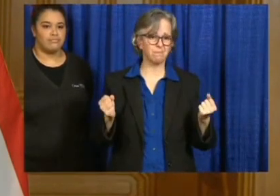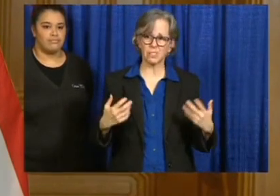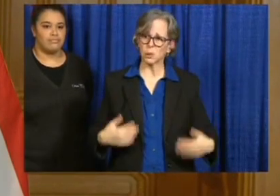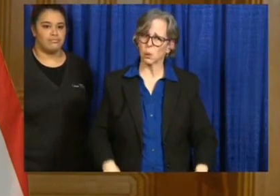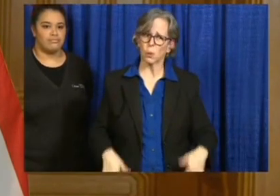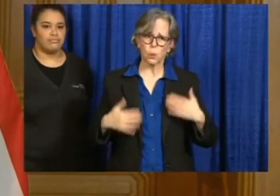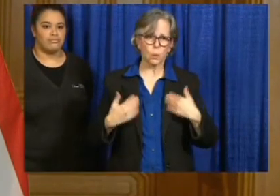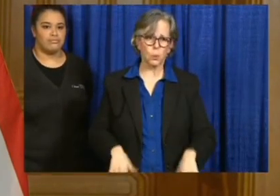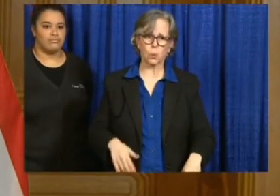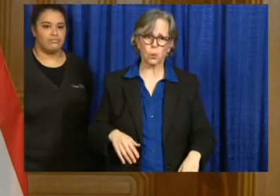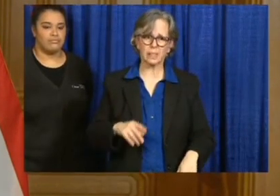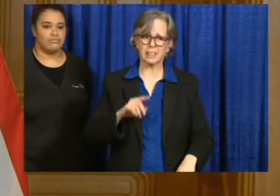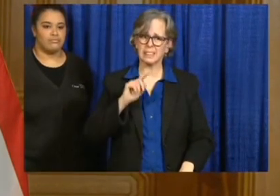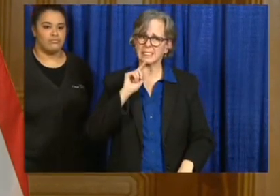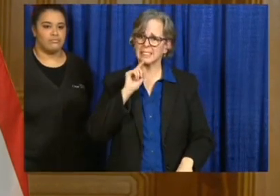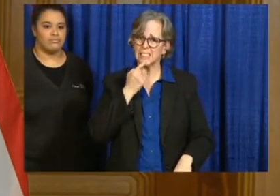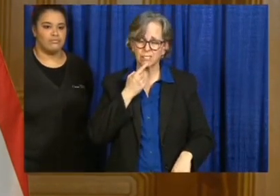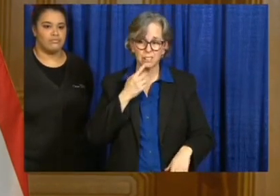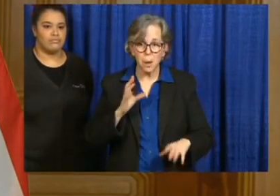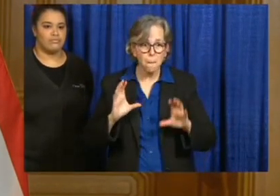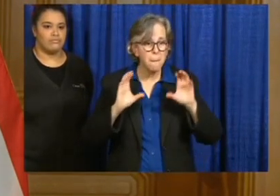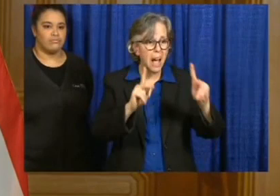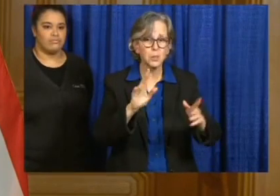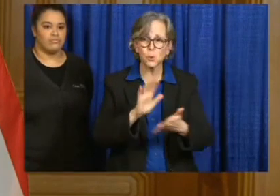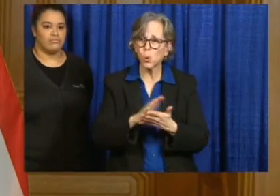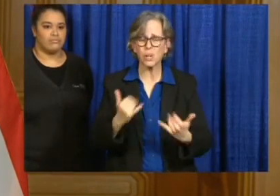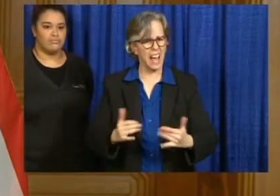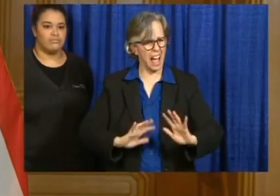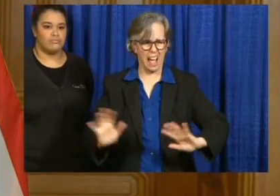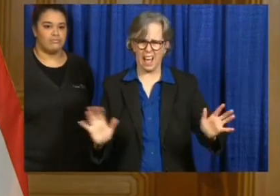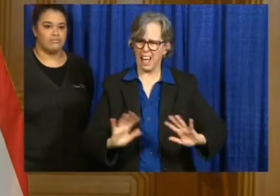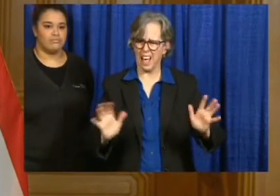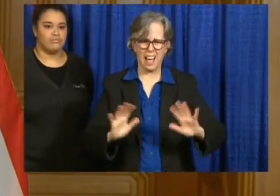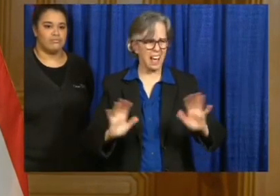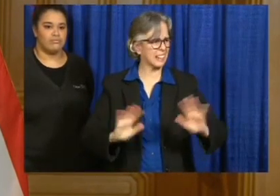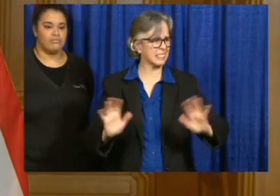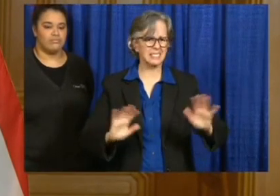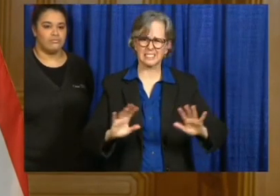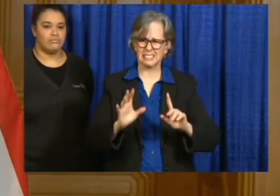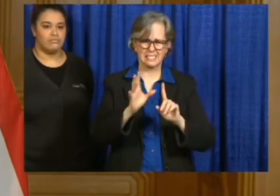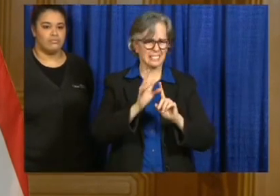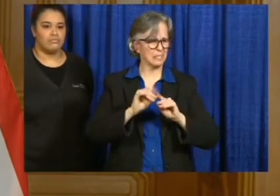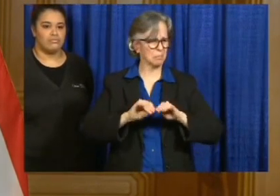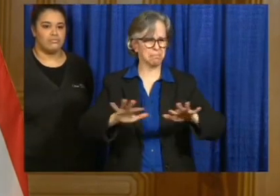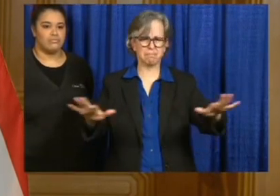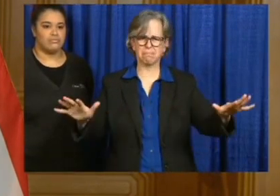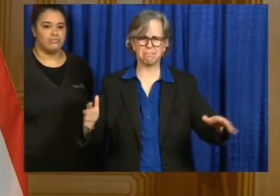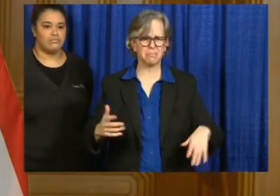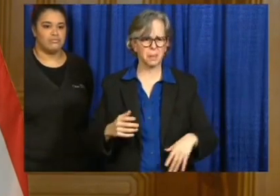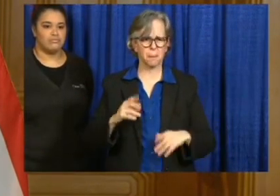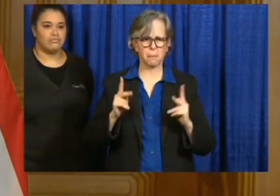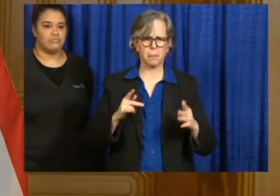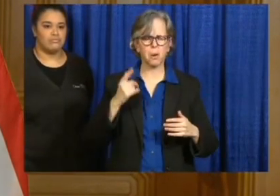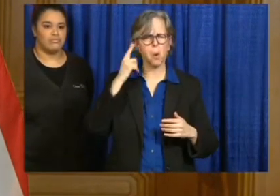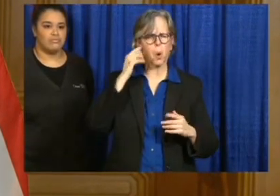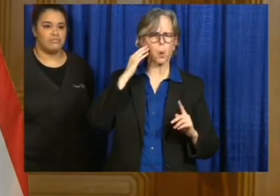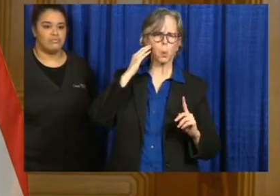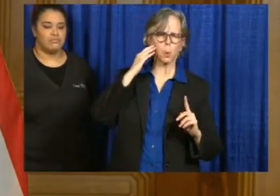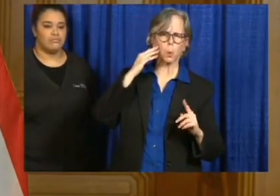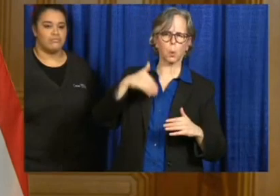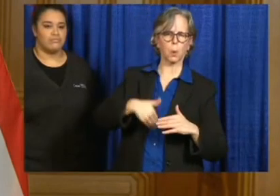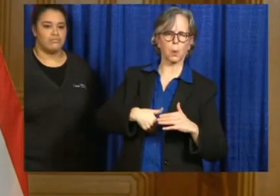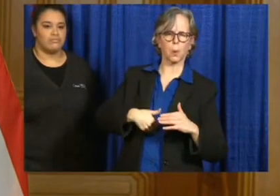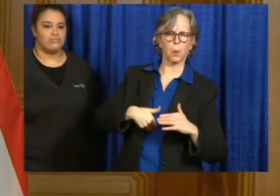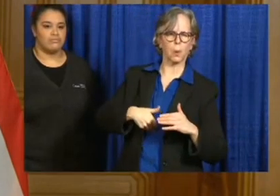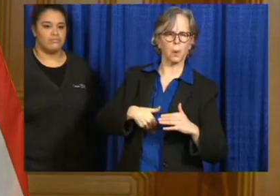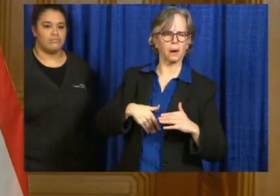start back school now. I think everyone could see this coming. We got, you know,